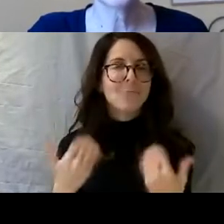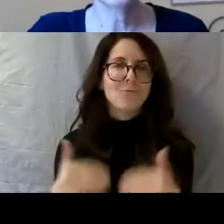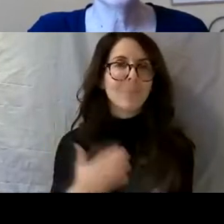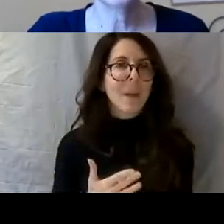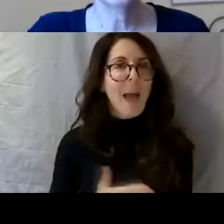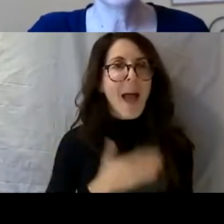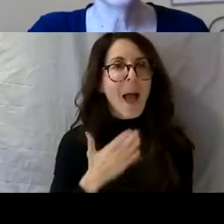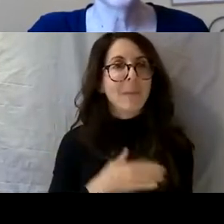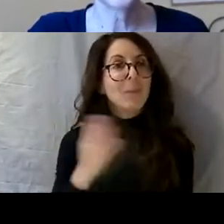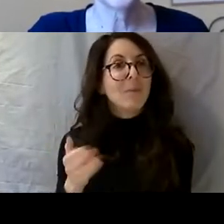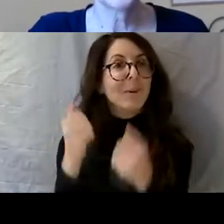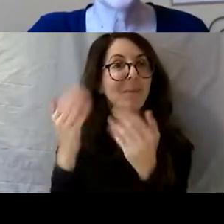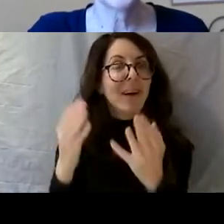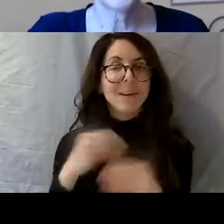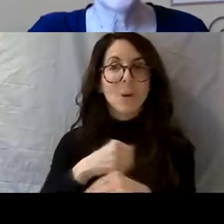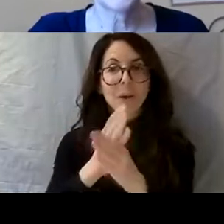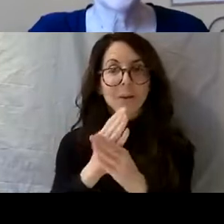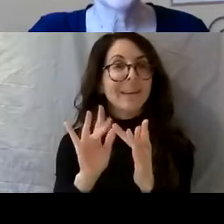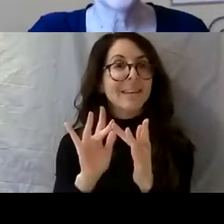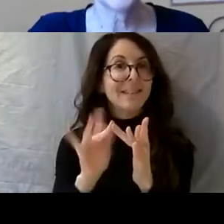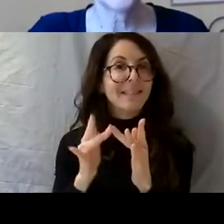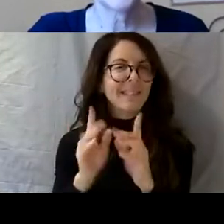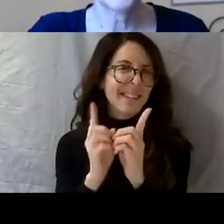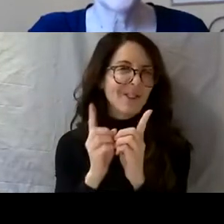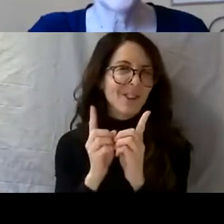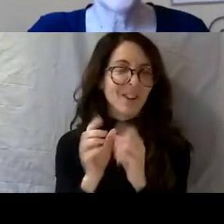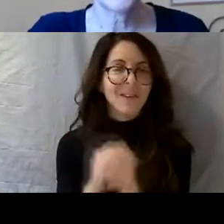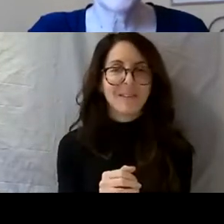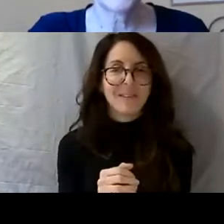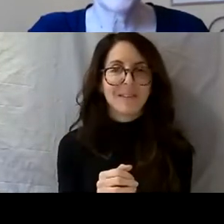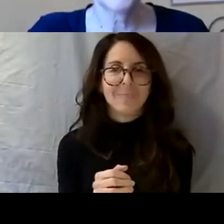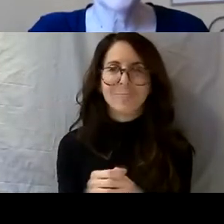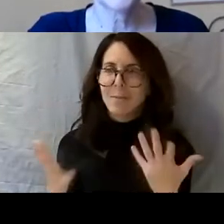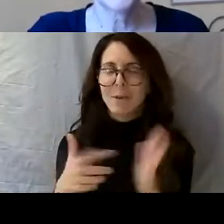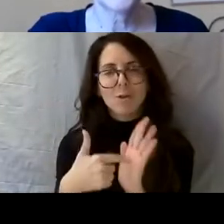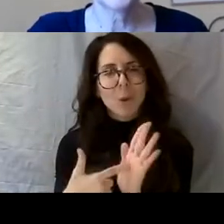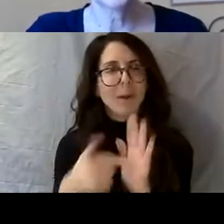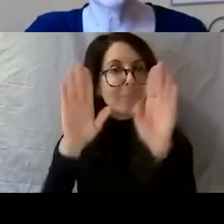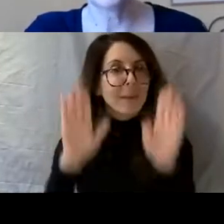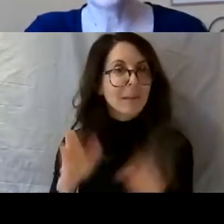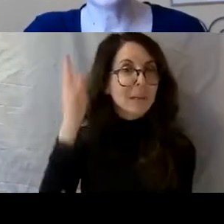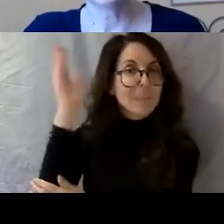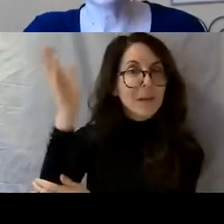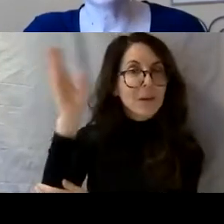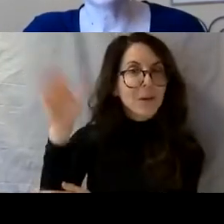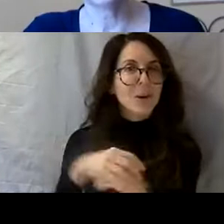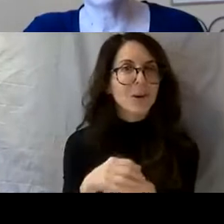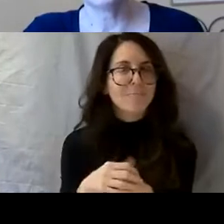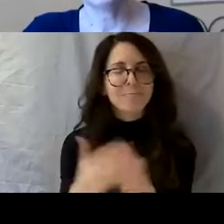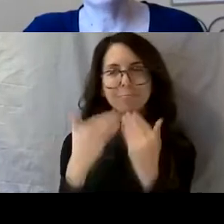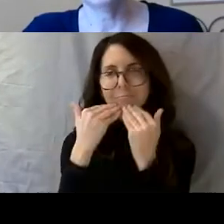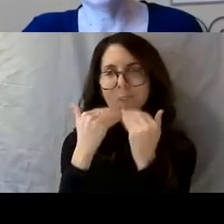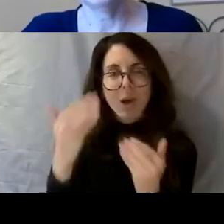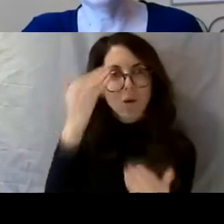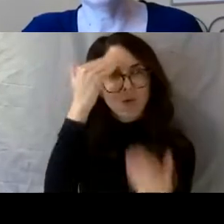provide these sessions on a digital platforms, host wonderful speakers, and valuable knowledge sharing,